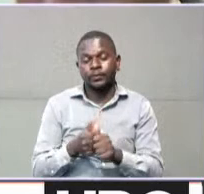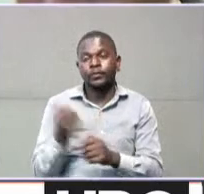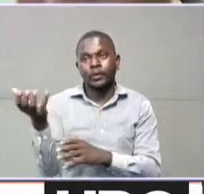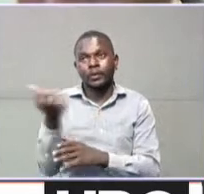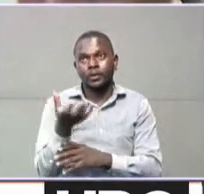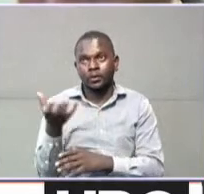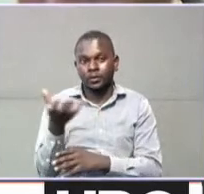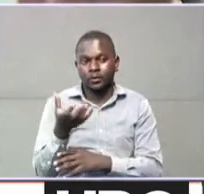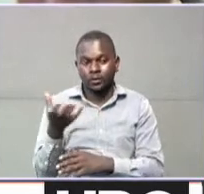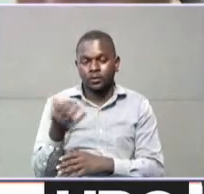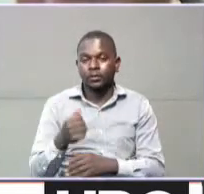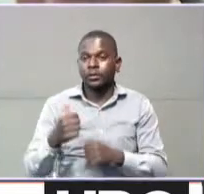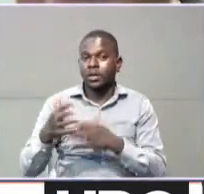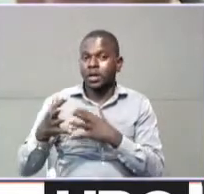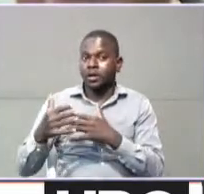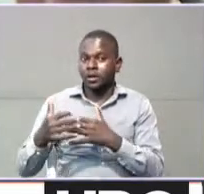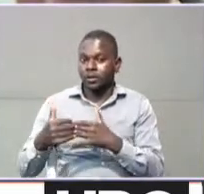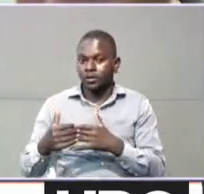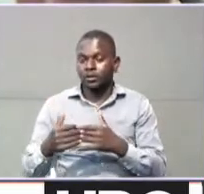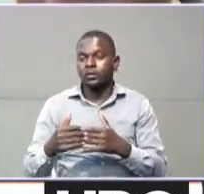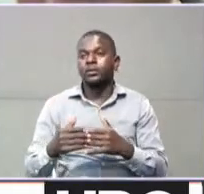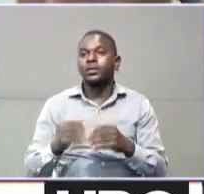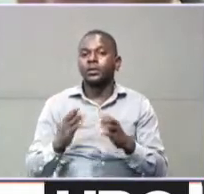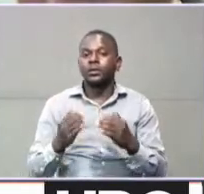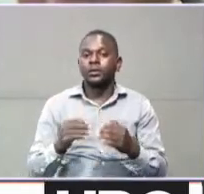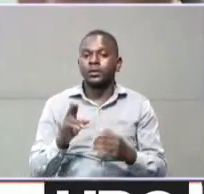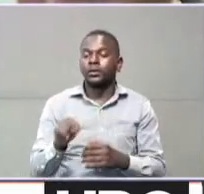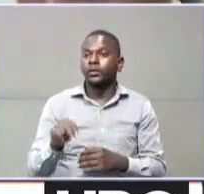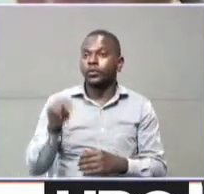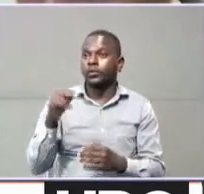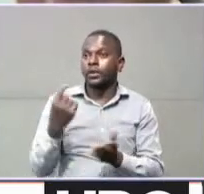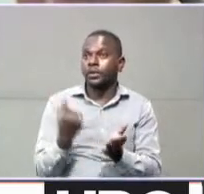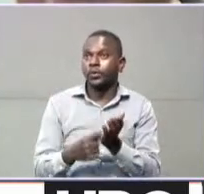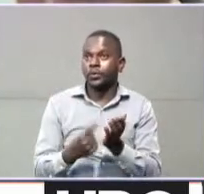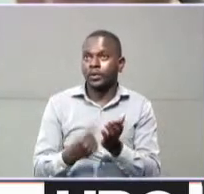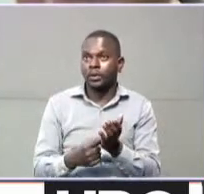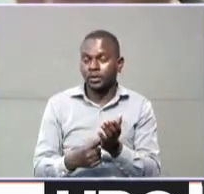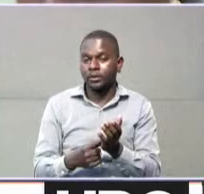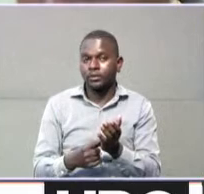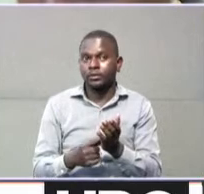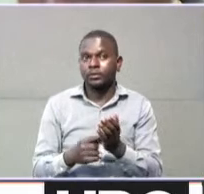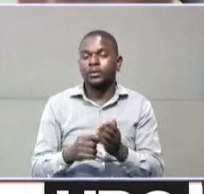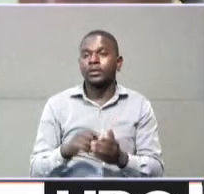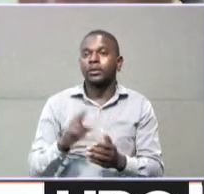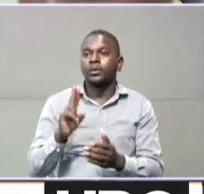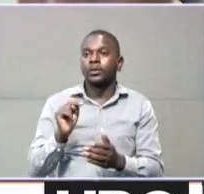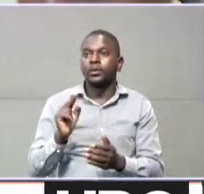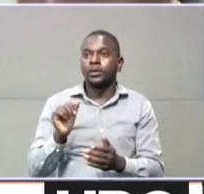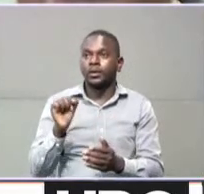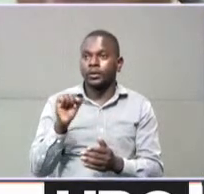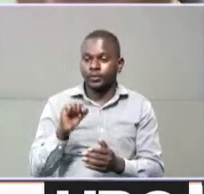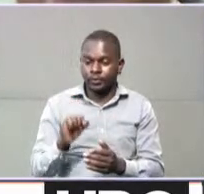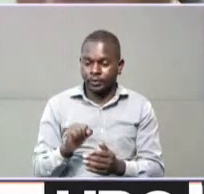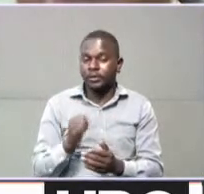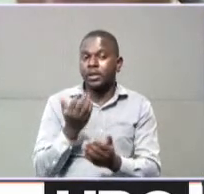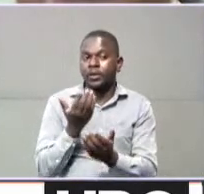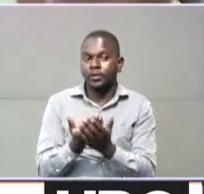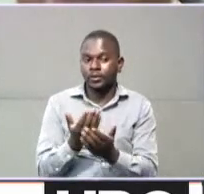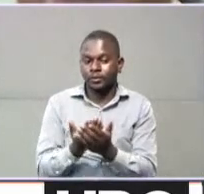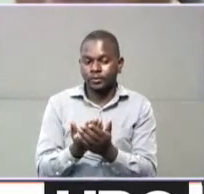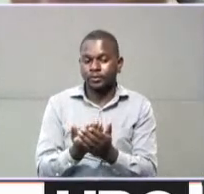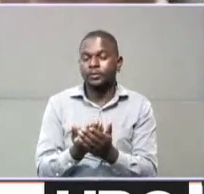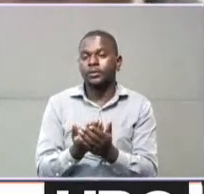all products manufactured and produced in northern uganda the bureau appeals